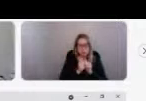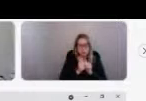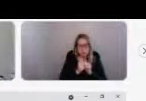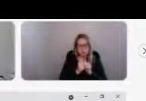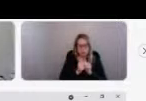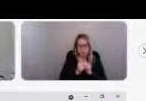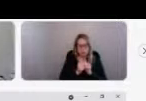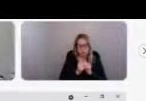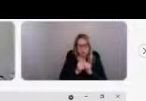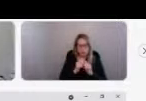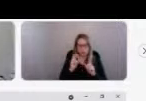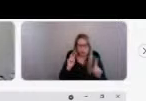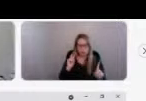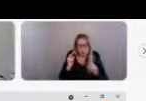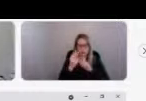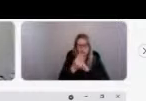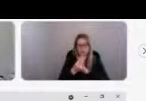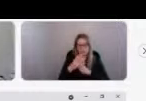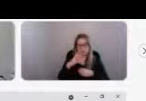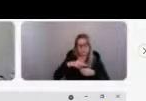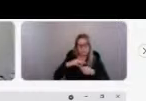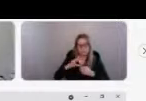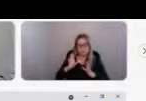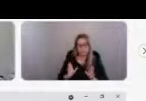from voters only